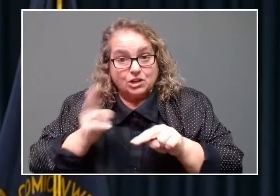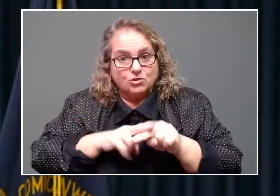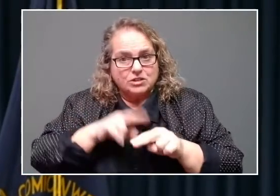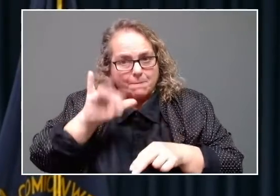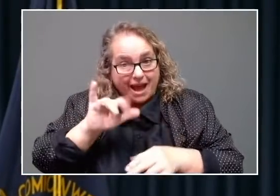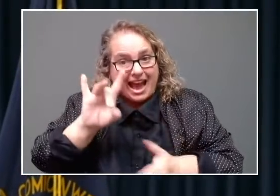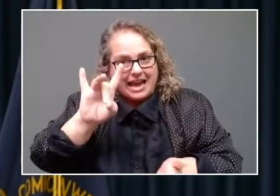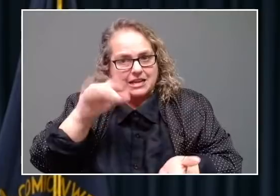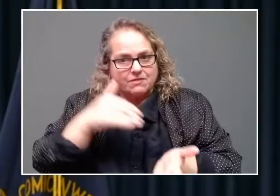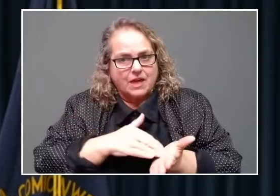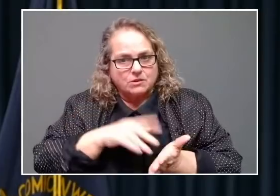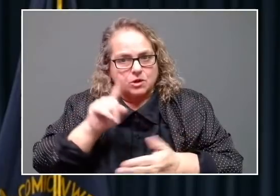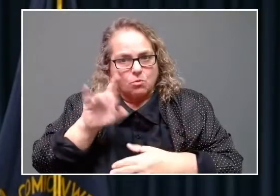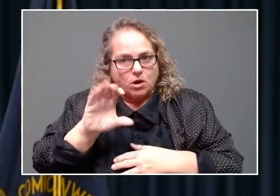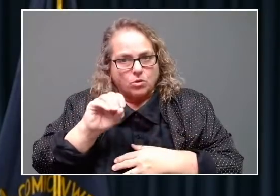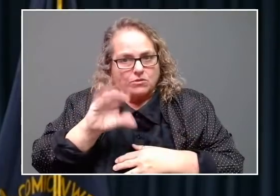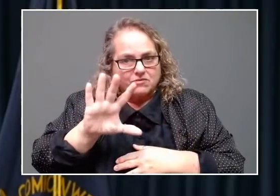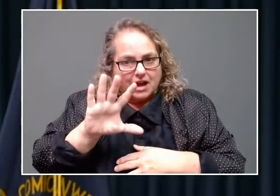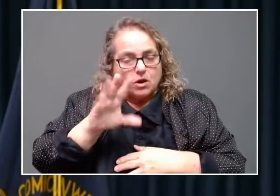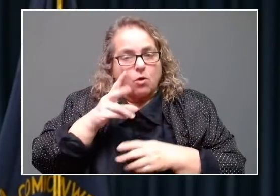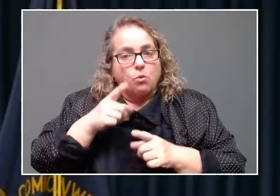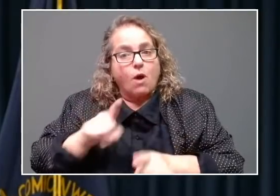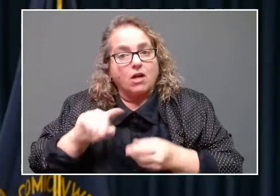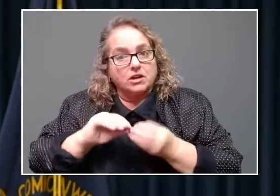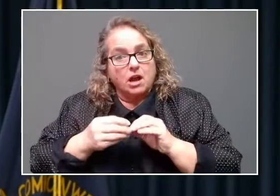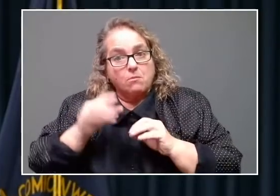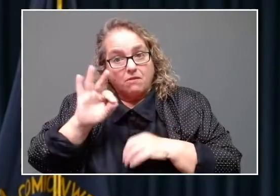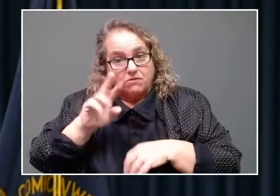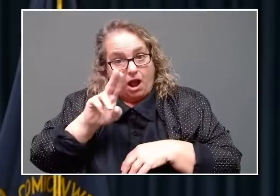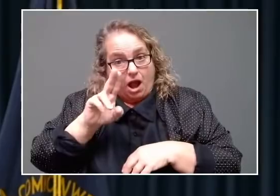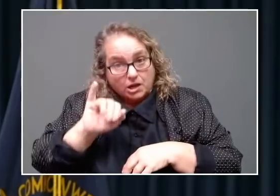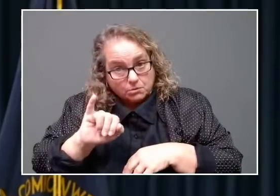8,105, while the number of unemployed decreased by